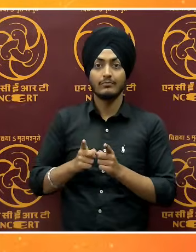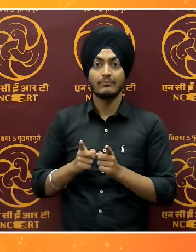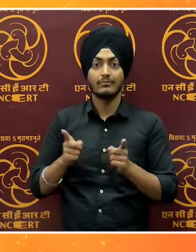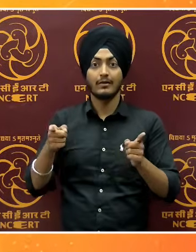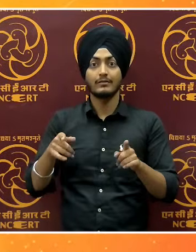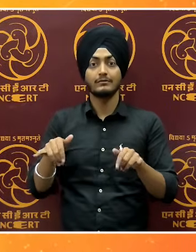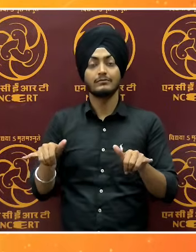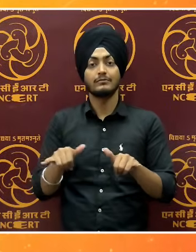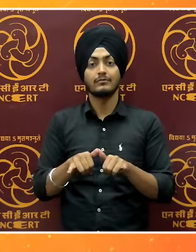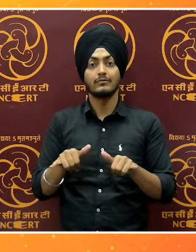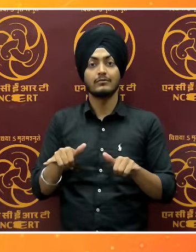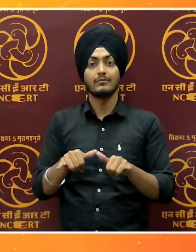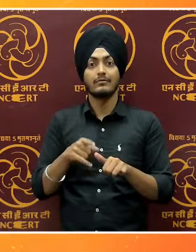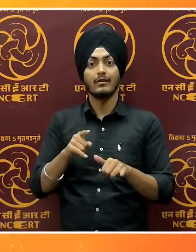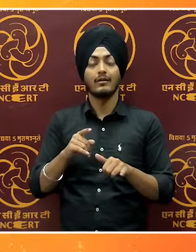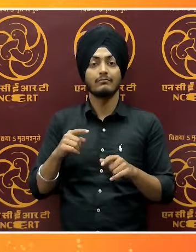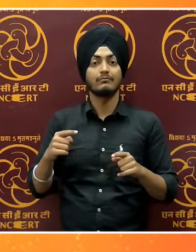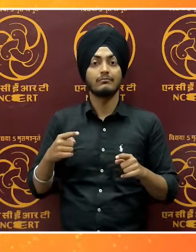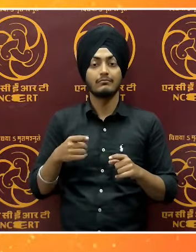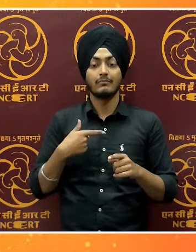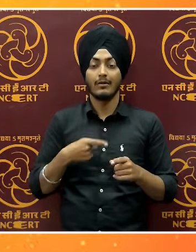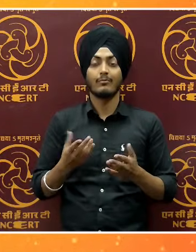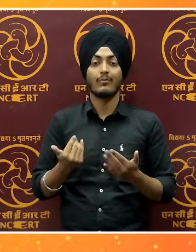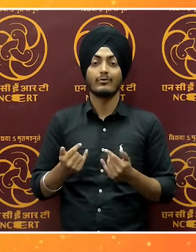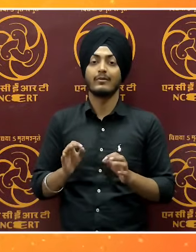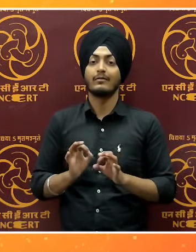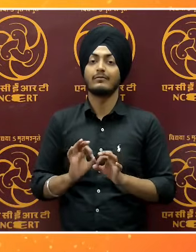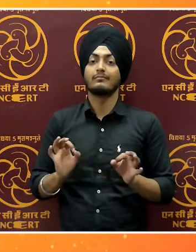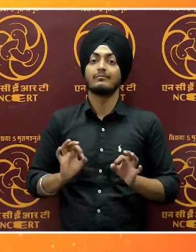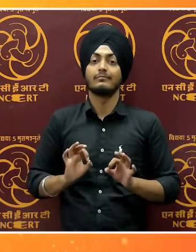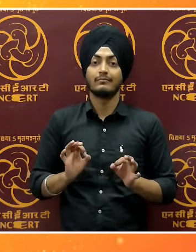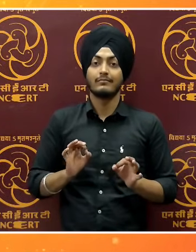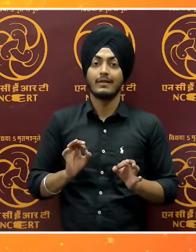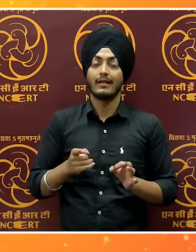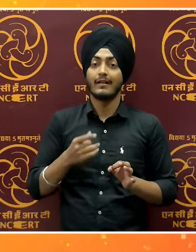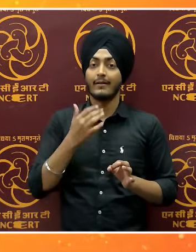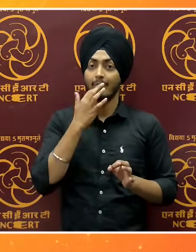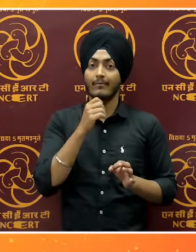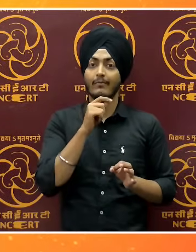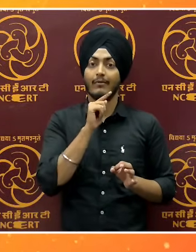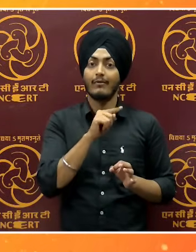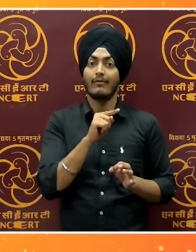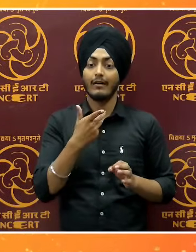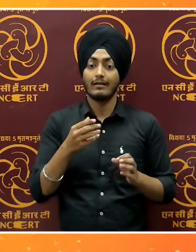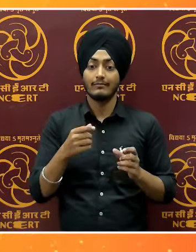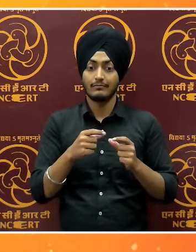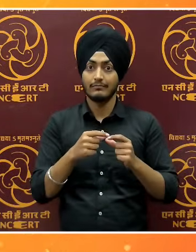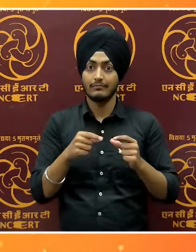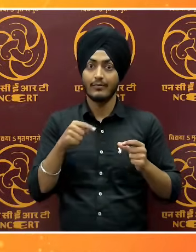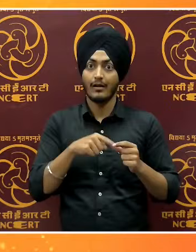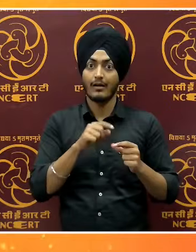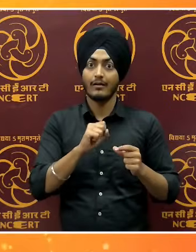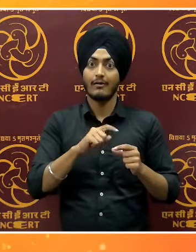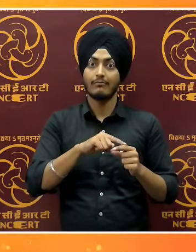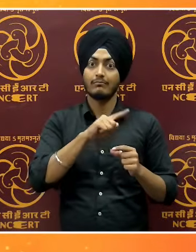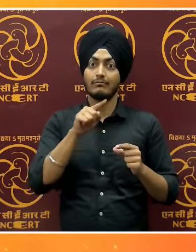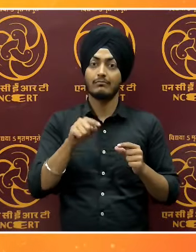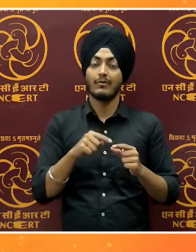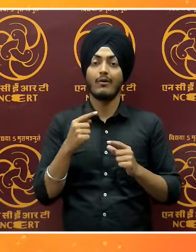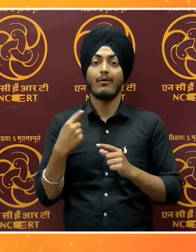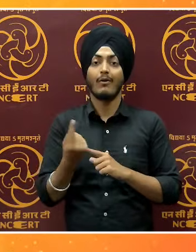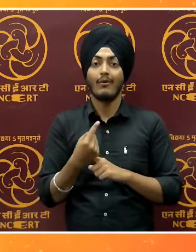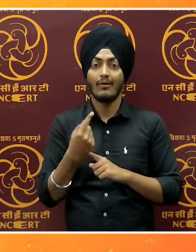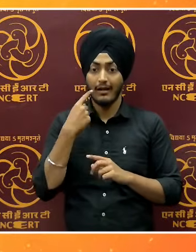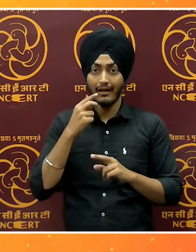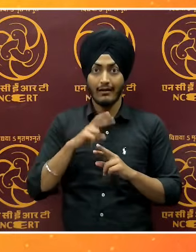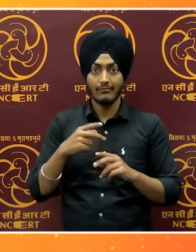field. So this will not be possible. At any point, the magnetic field should be in one direction only. But if it